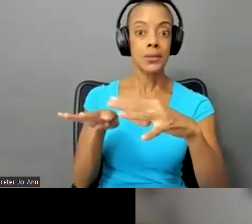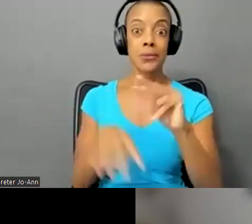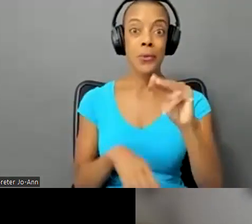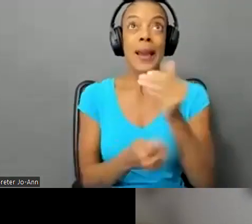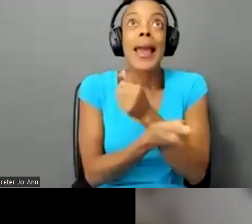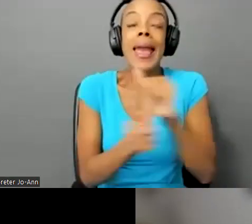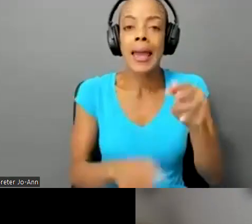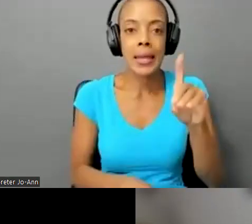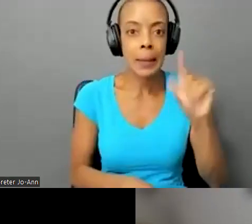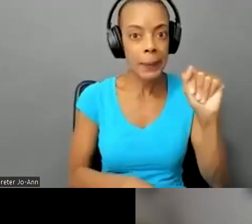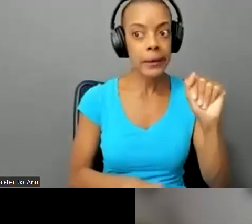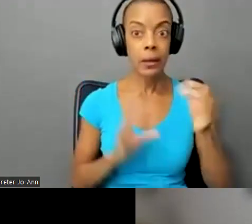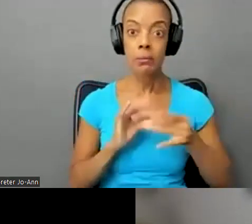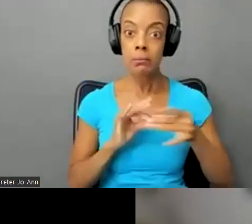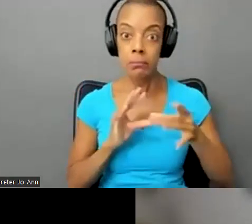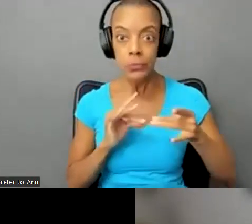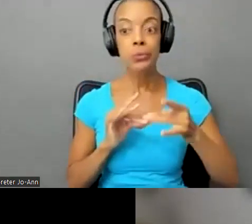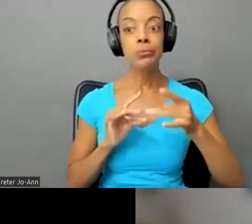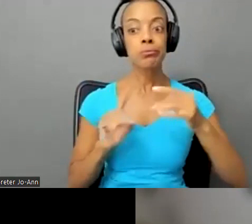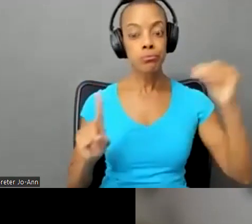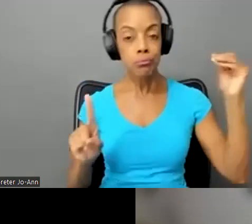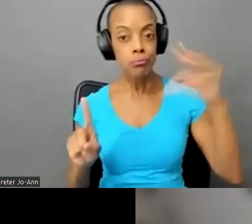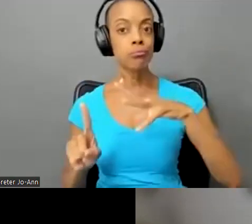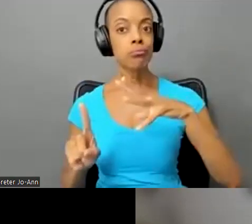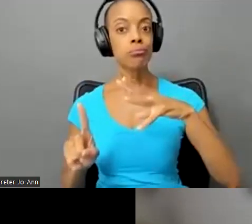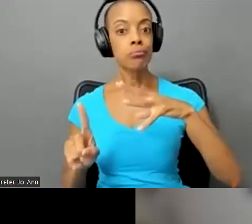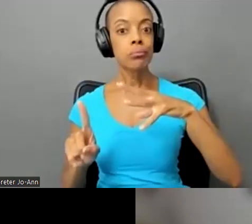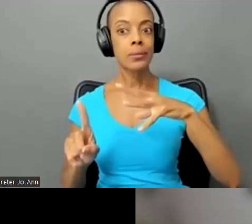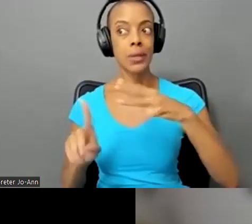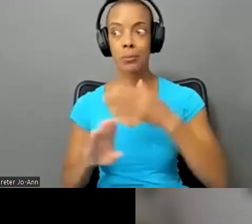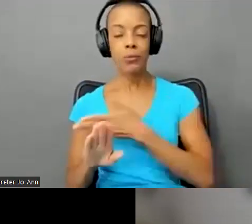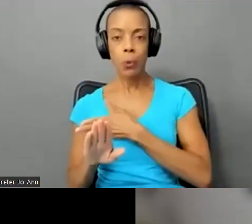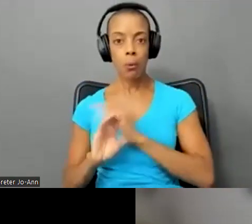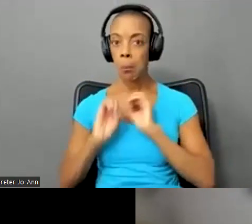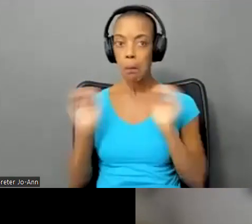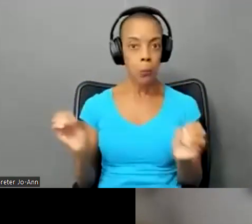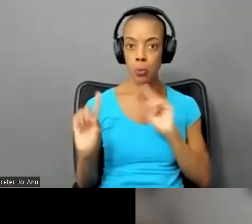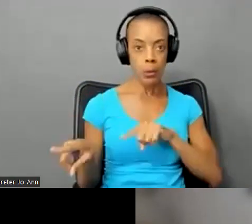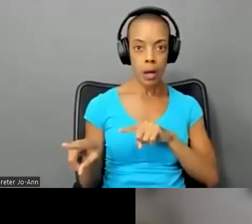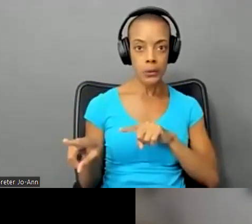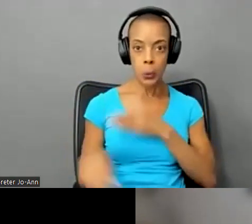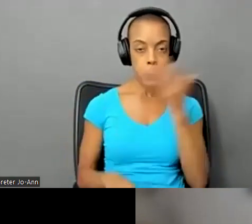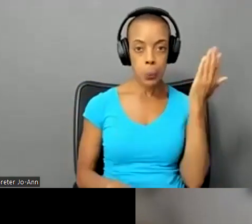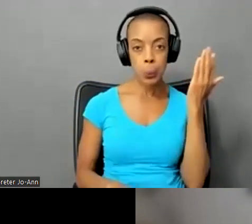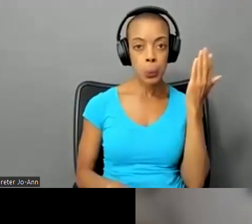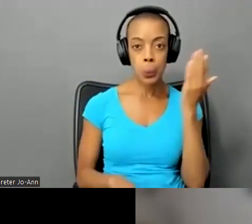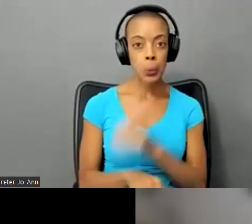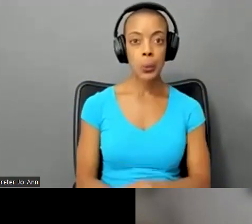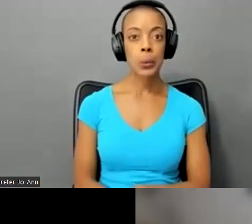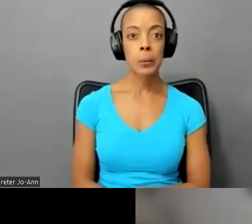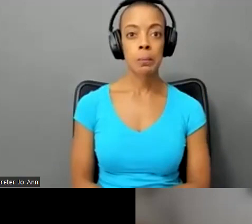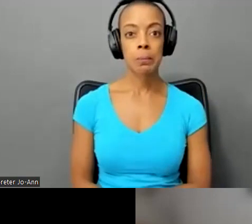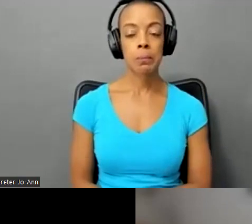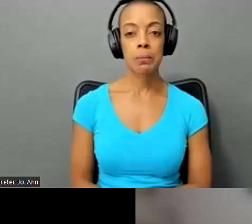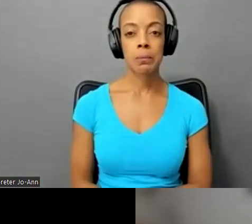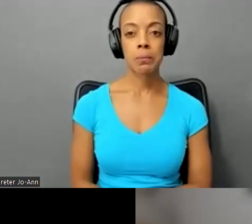those stories, because prior they were not, really needs to go, the credit